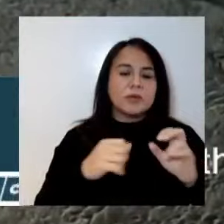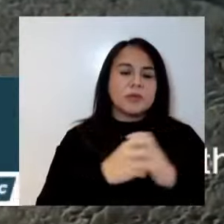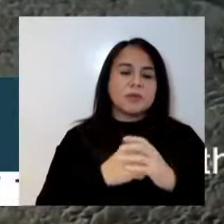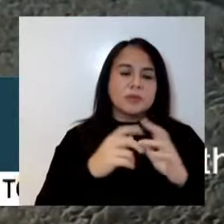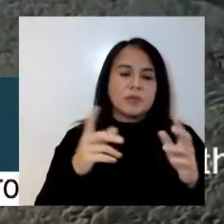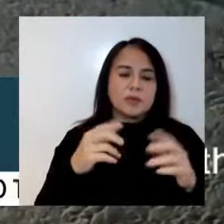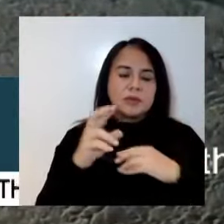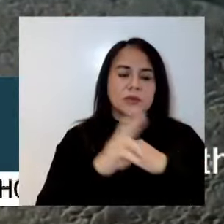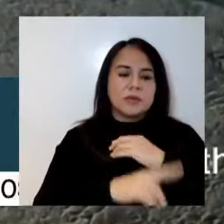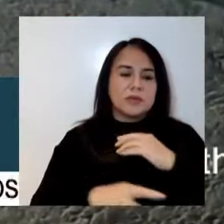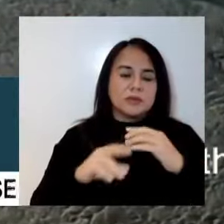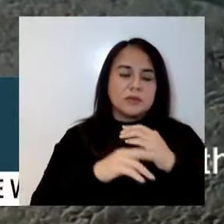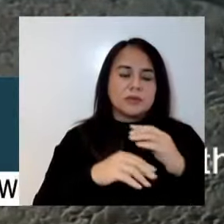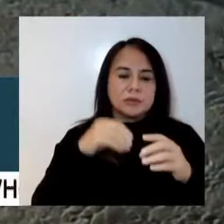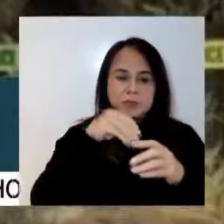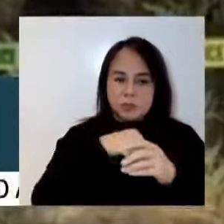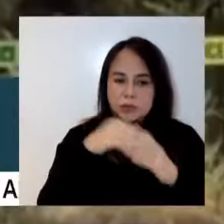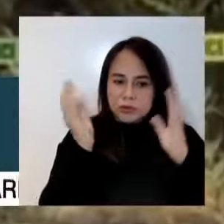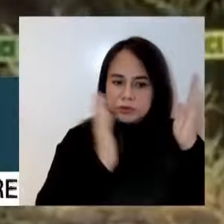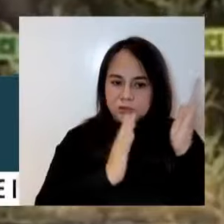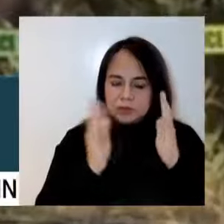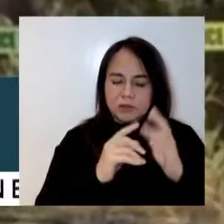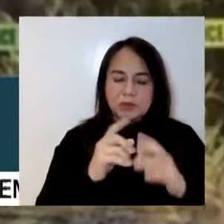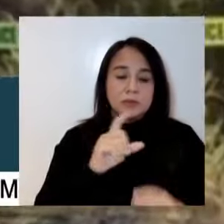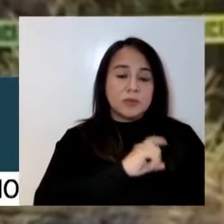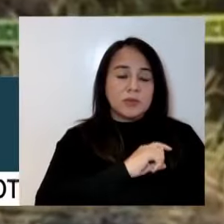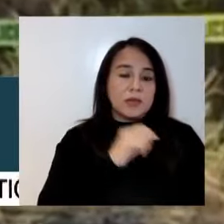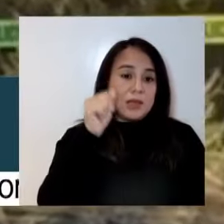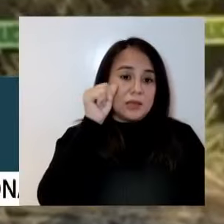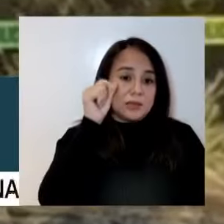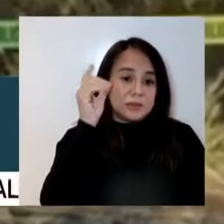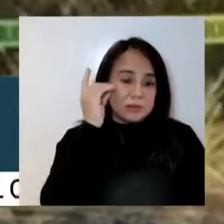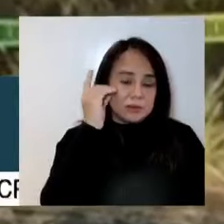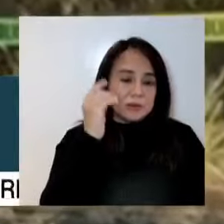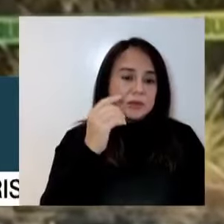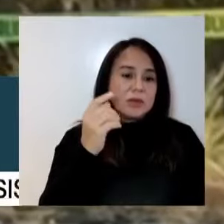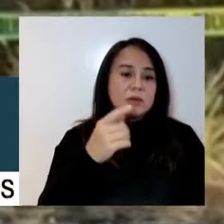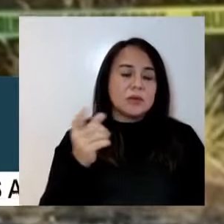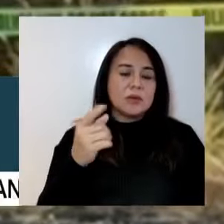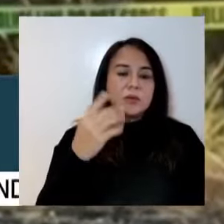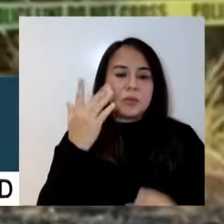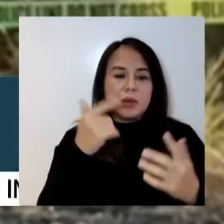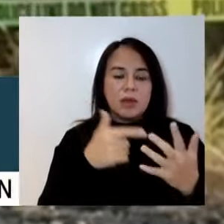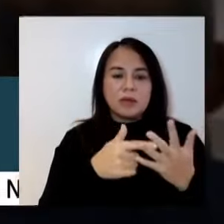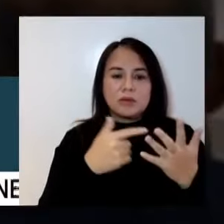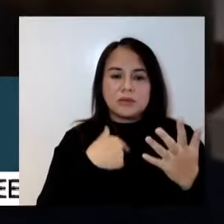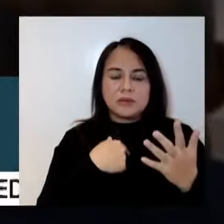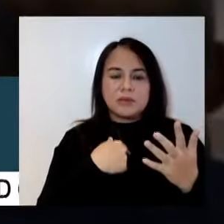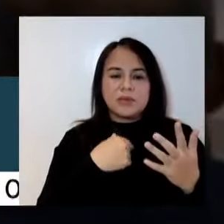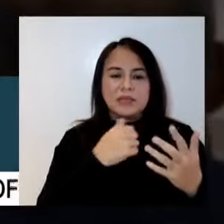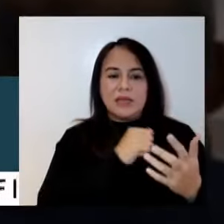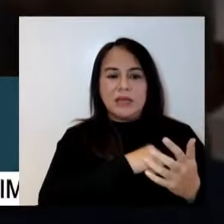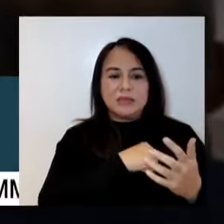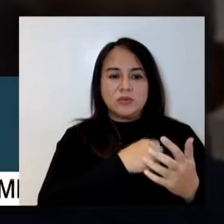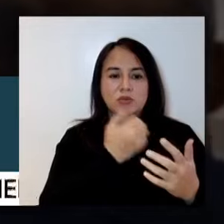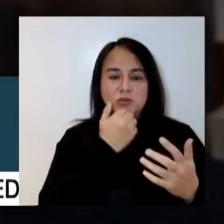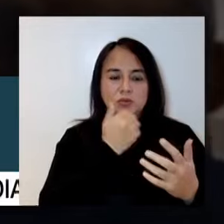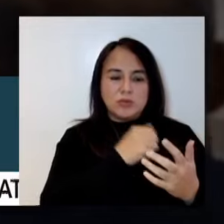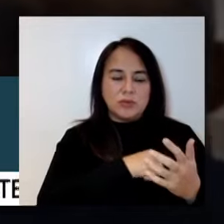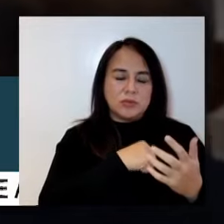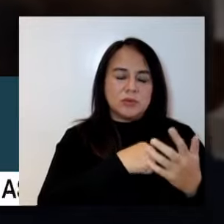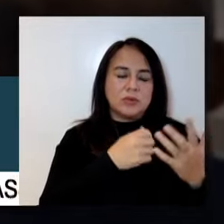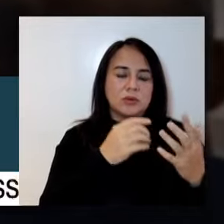Internal Affairs Service. The case of Police Major Alan De Castro stemmed from allegations of conduct unbecoming of a police officer after a